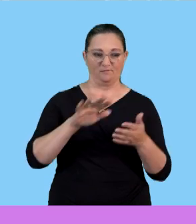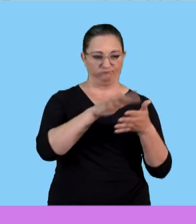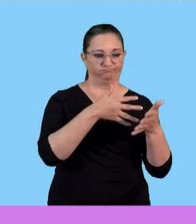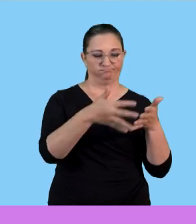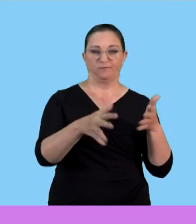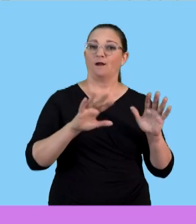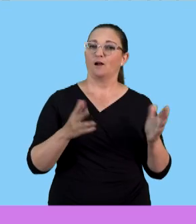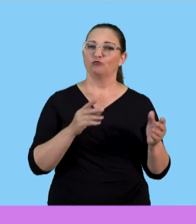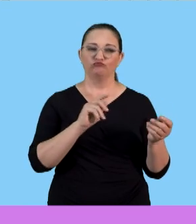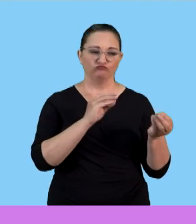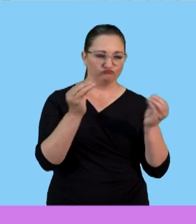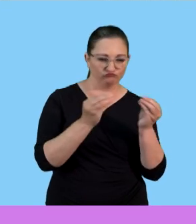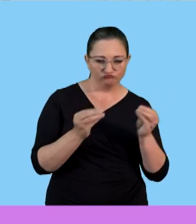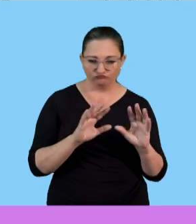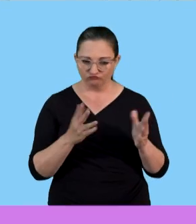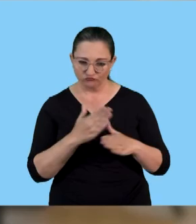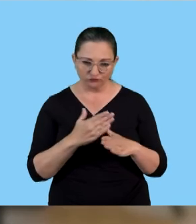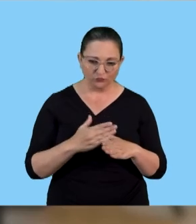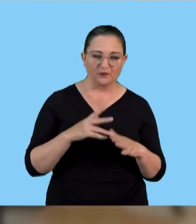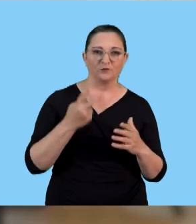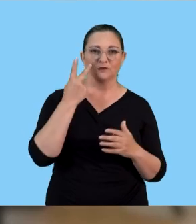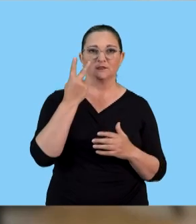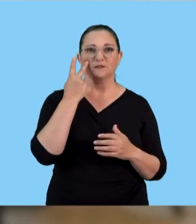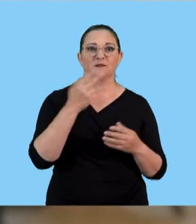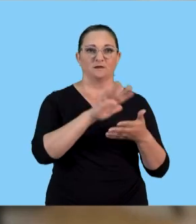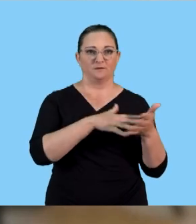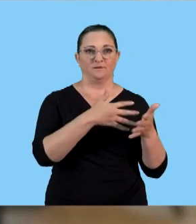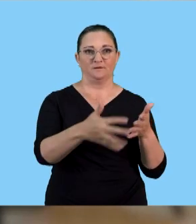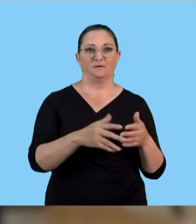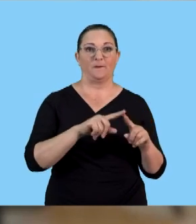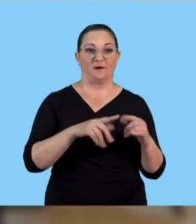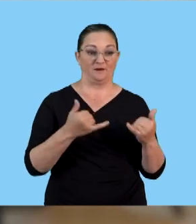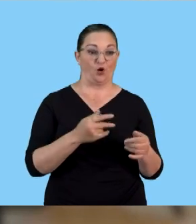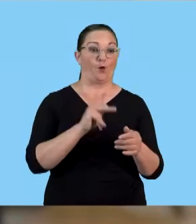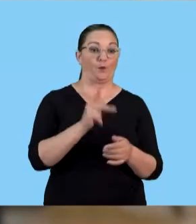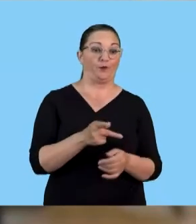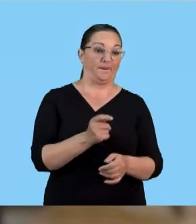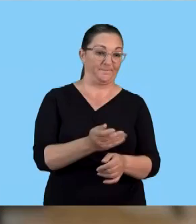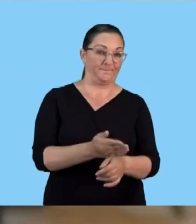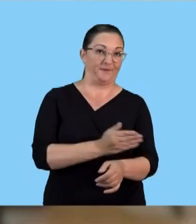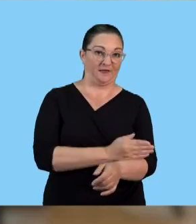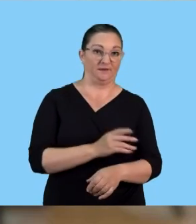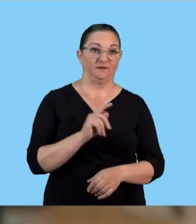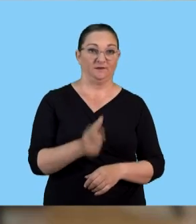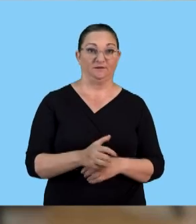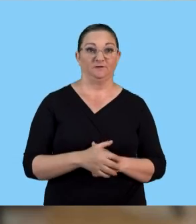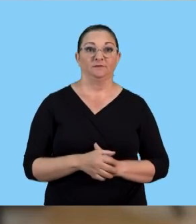680. So that's how we can work out the bill to be paid when using a prepaid